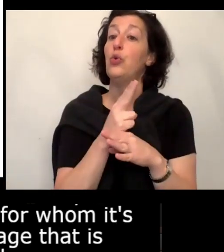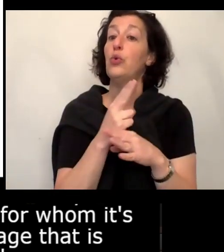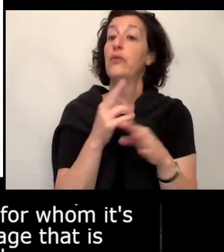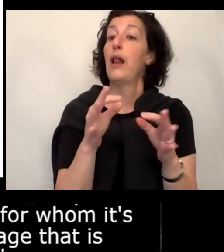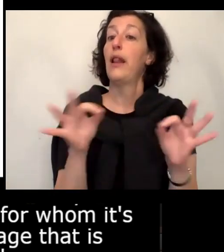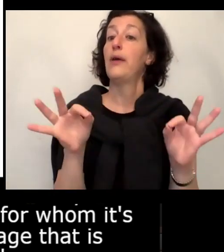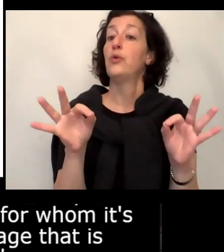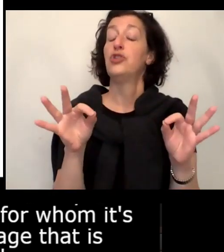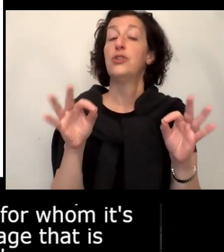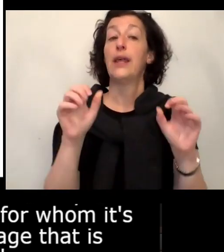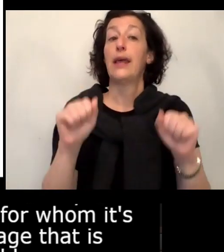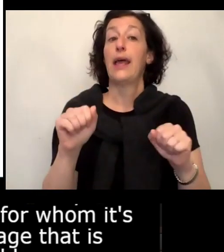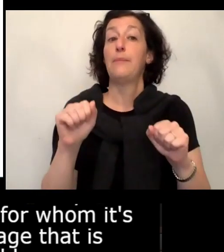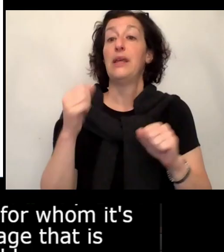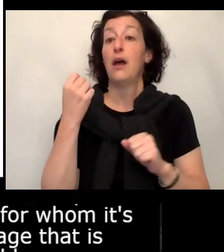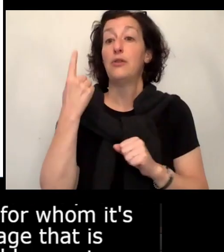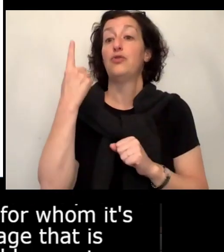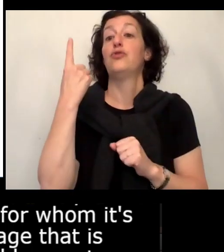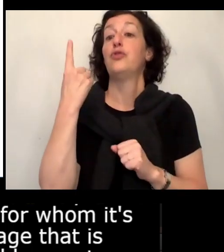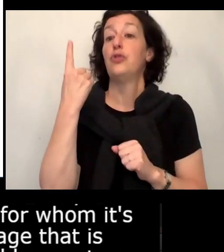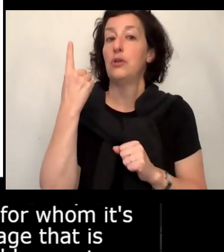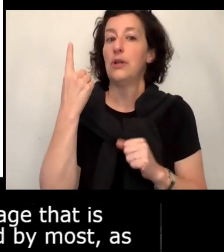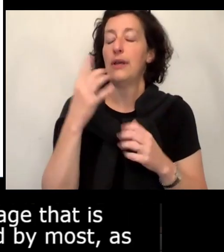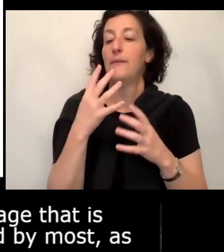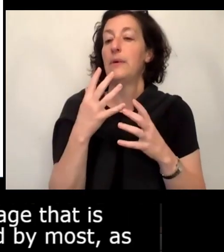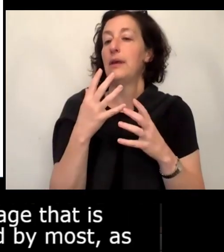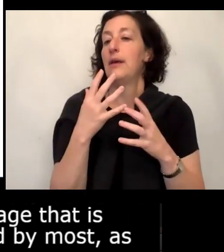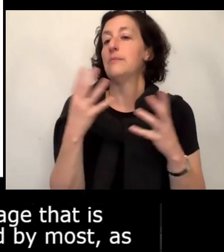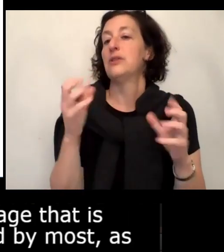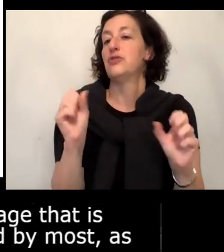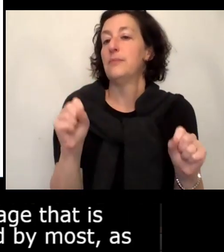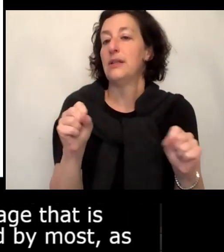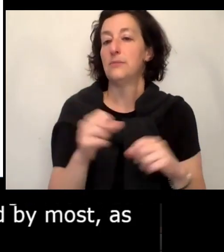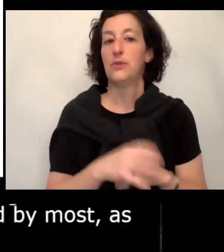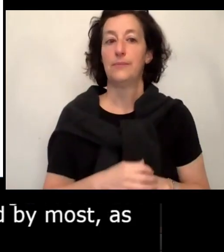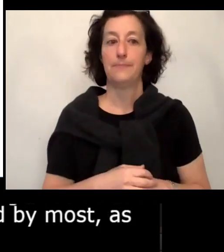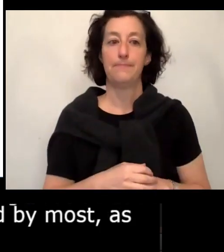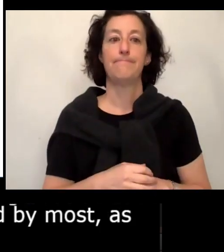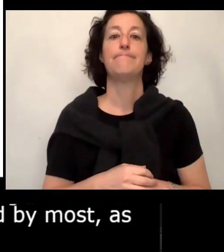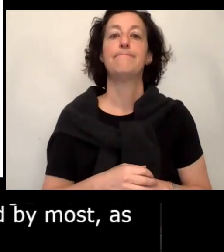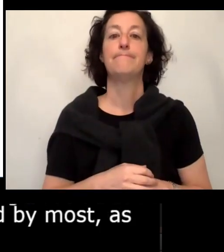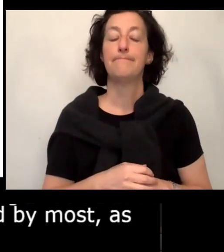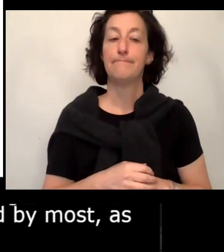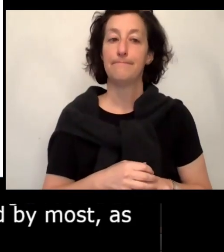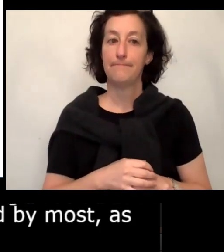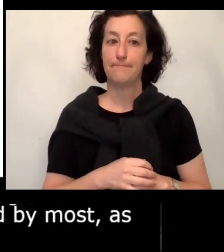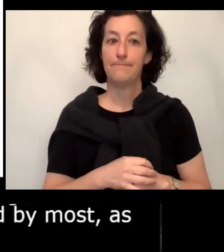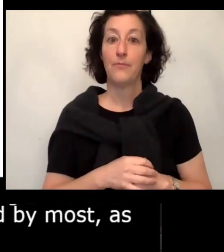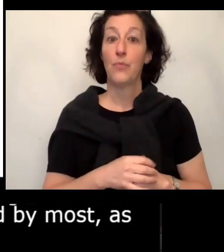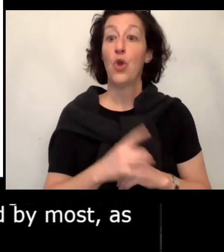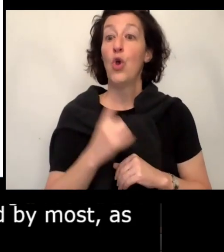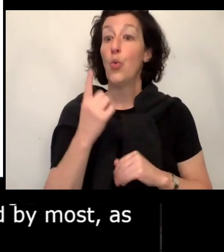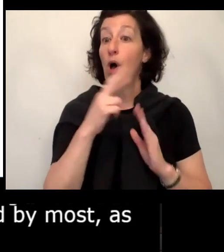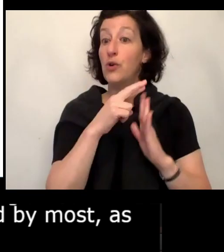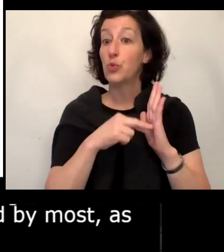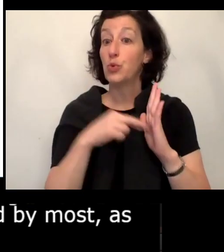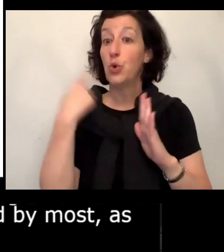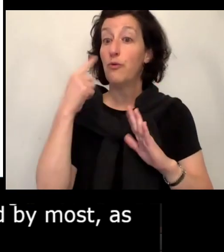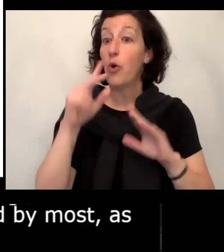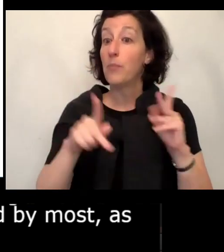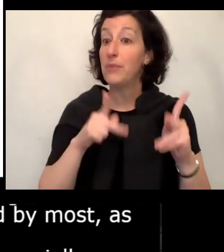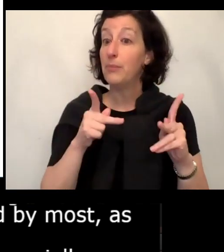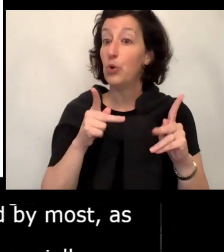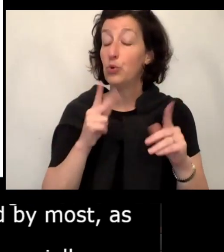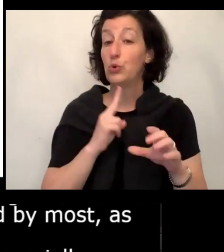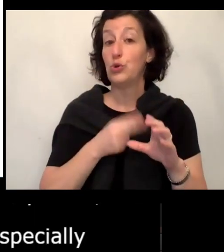as many as possible. One rule that those of us in the Internet Society, especially those who